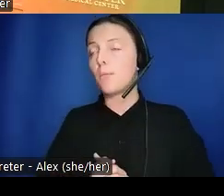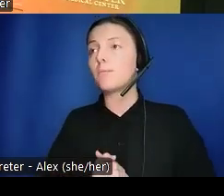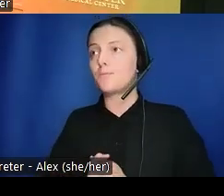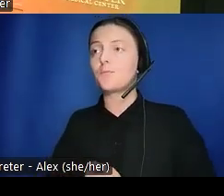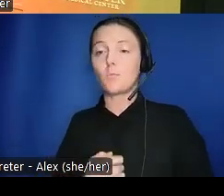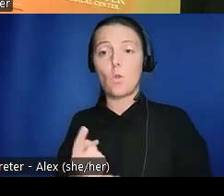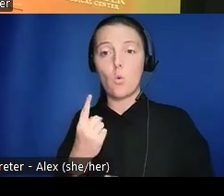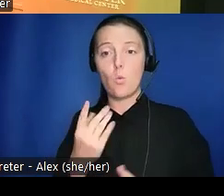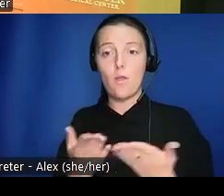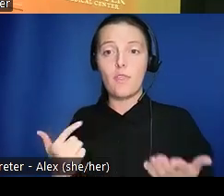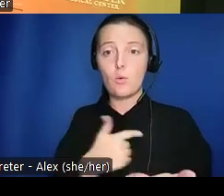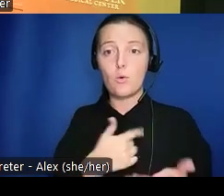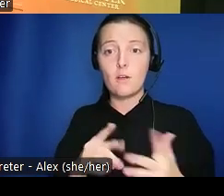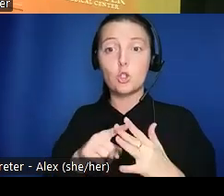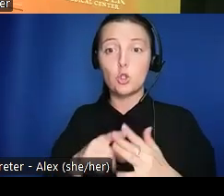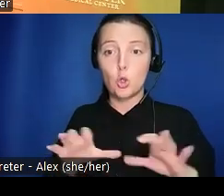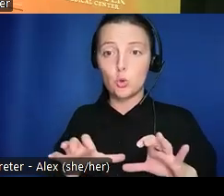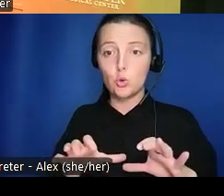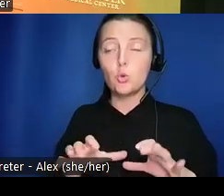and expanded to do is